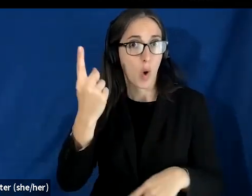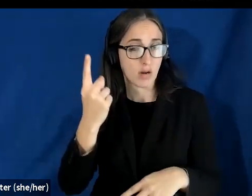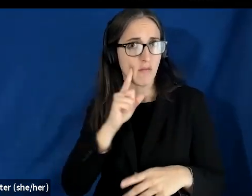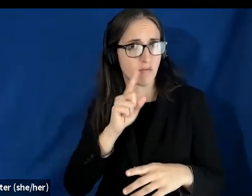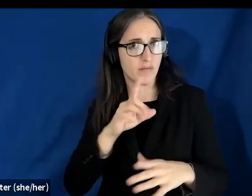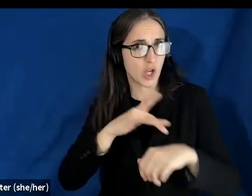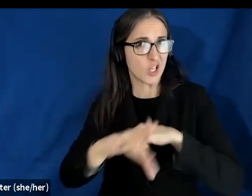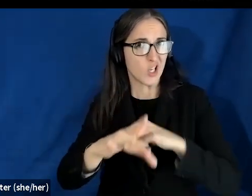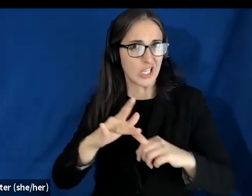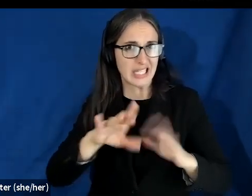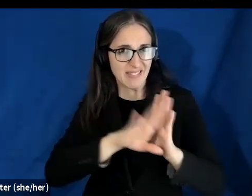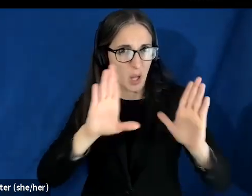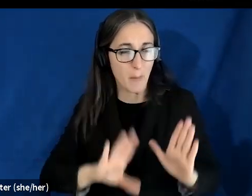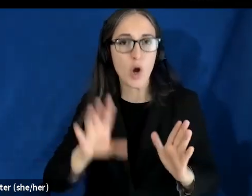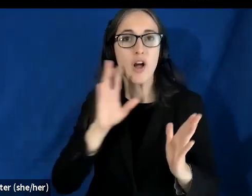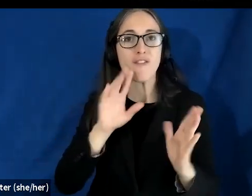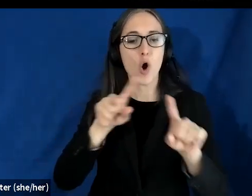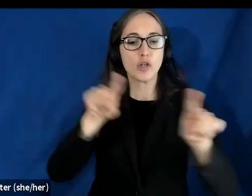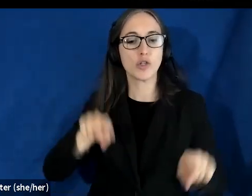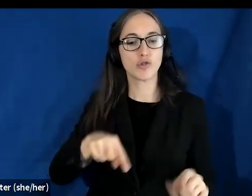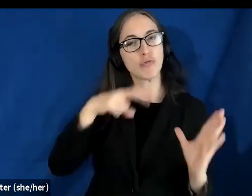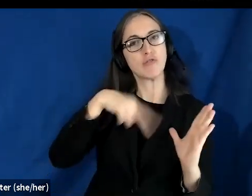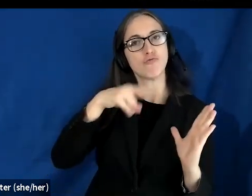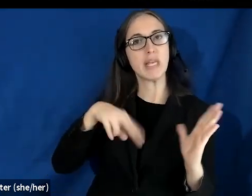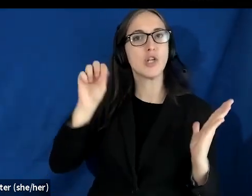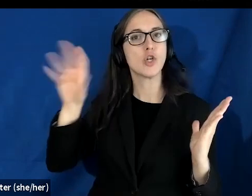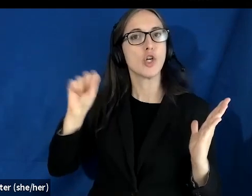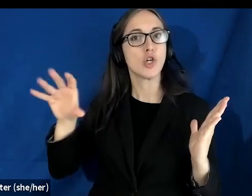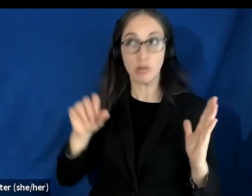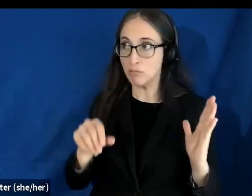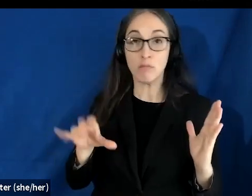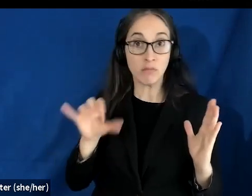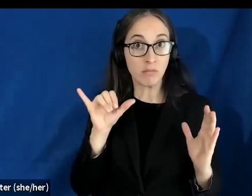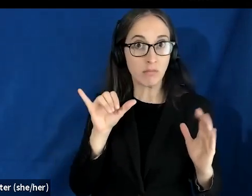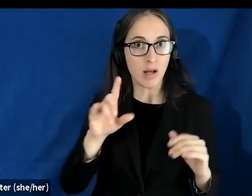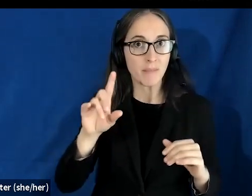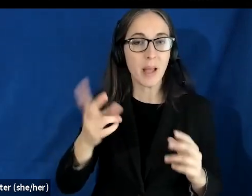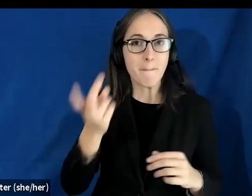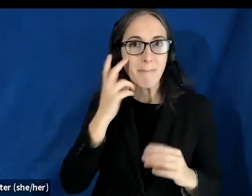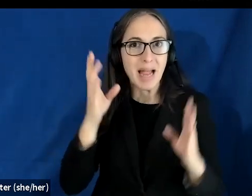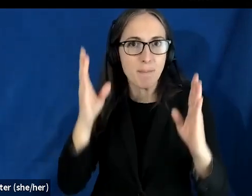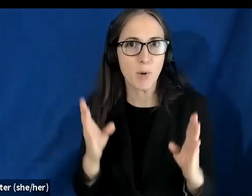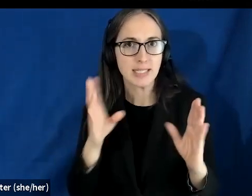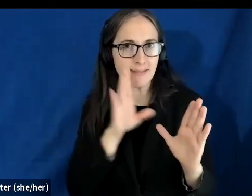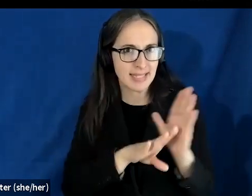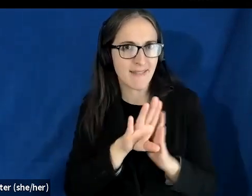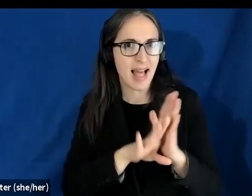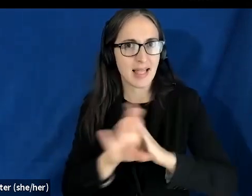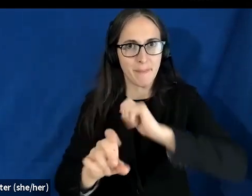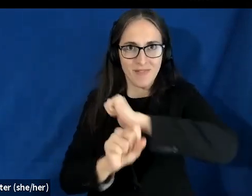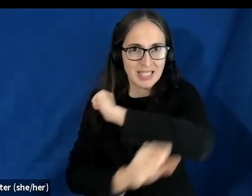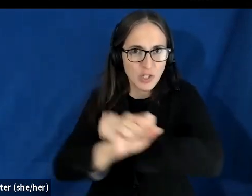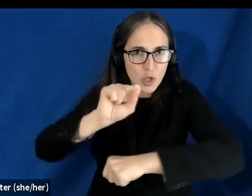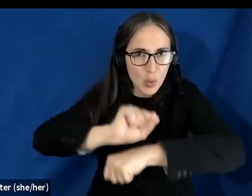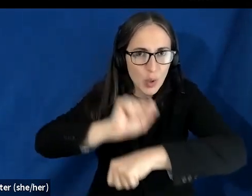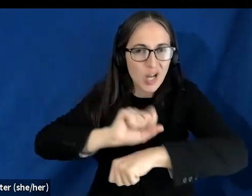readers, right, like VoiceOver and other kinds of screen readers, it's a blind person who laid the groundwork for the early